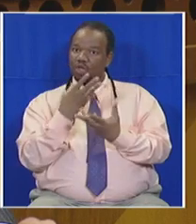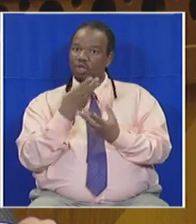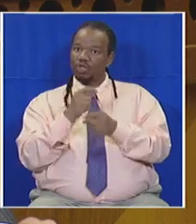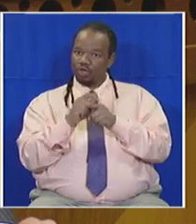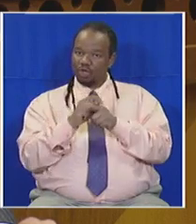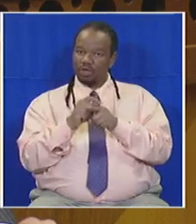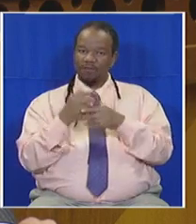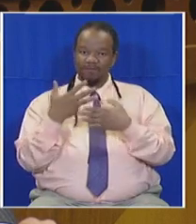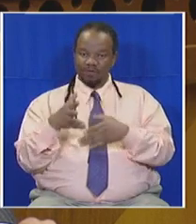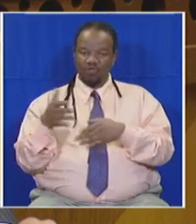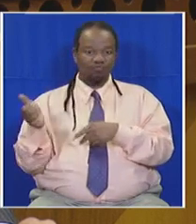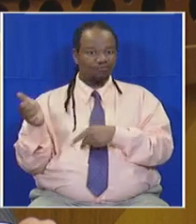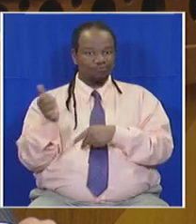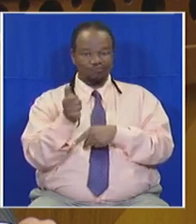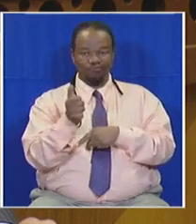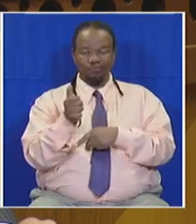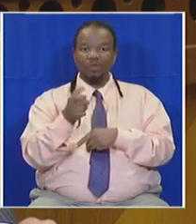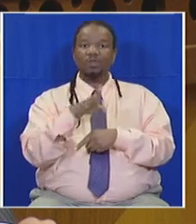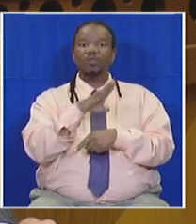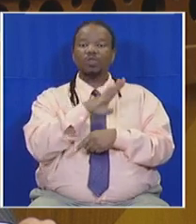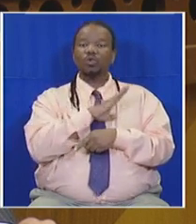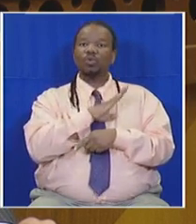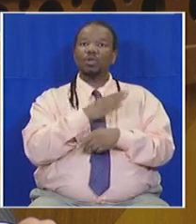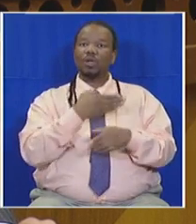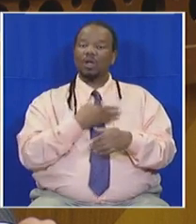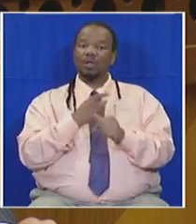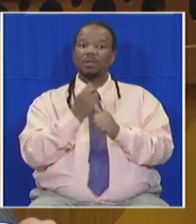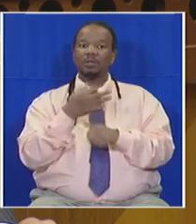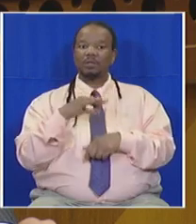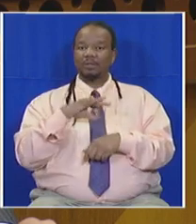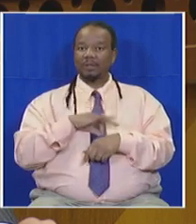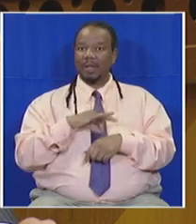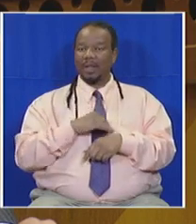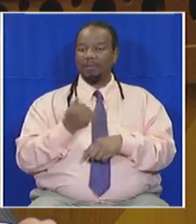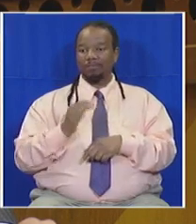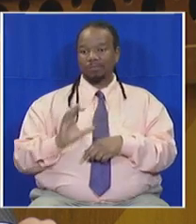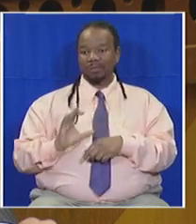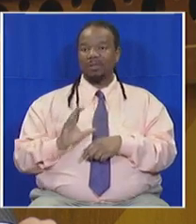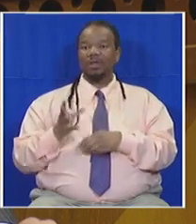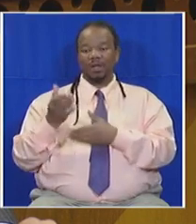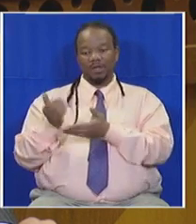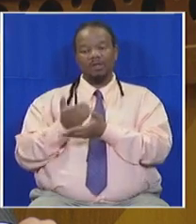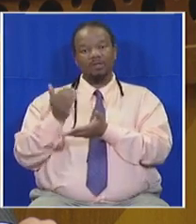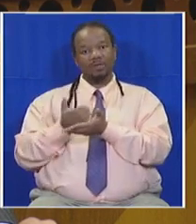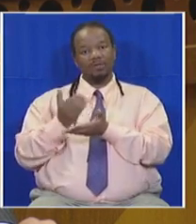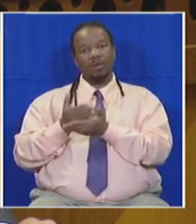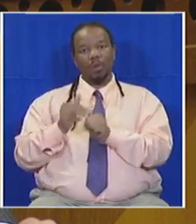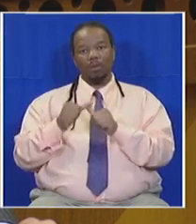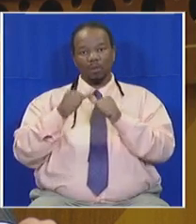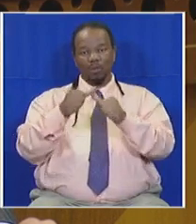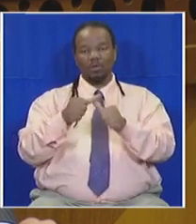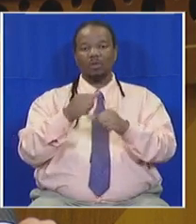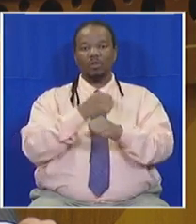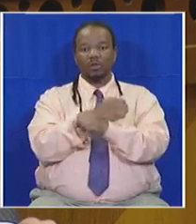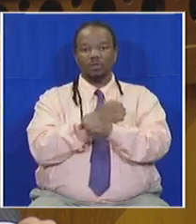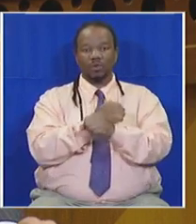being employed as a security guard. He's now earning a better salary and saving to further his studies in engineering. The